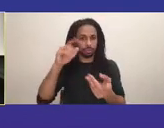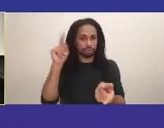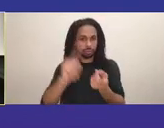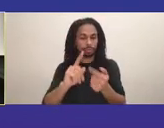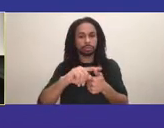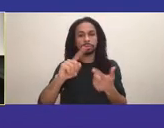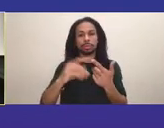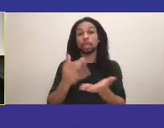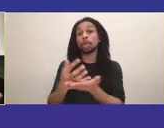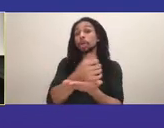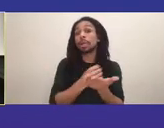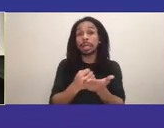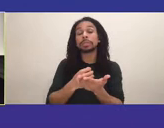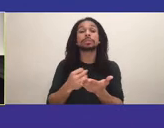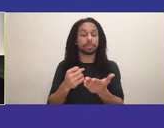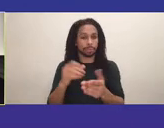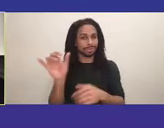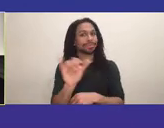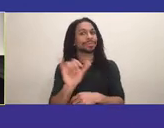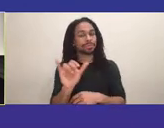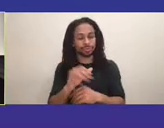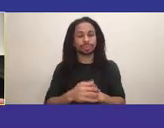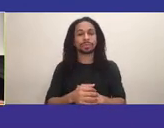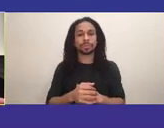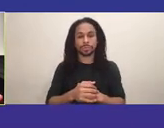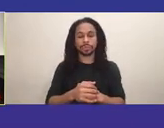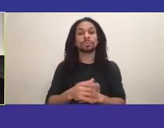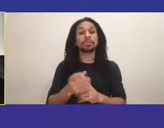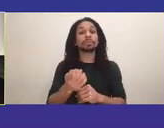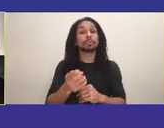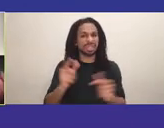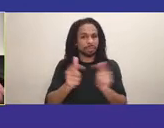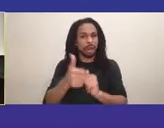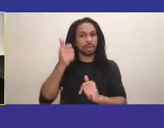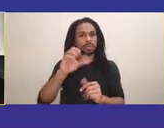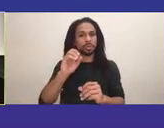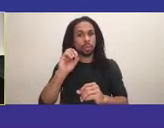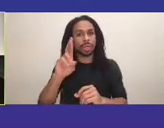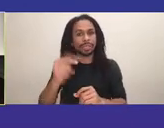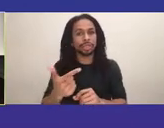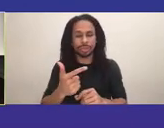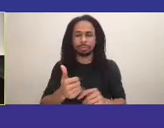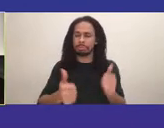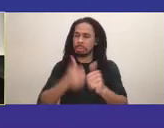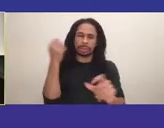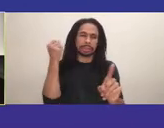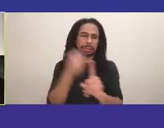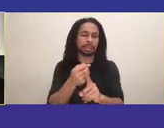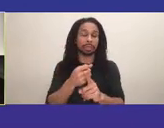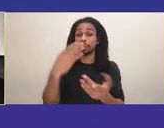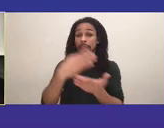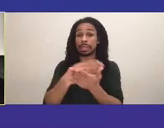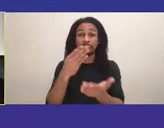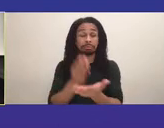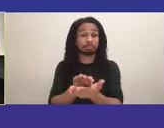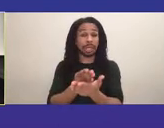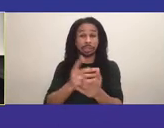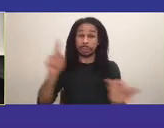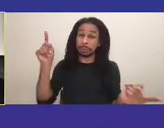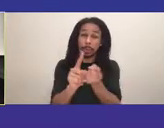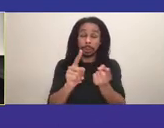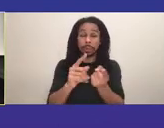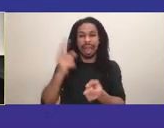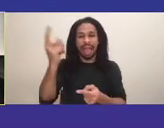to revenue losses. The smallest organizations have been the most impacted, with budgets contracting by at least